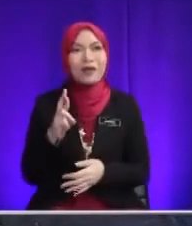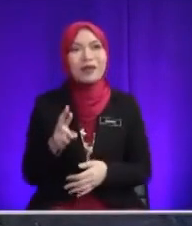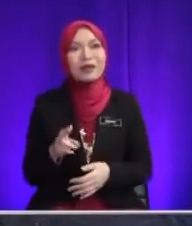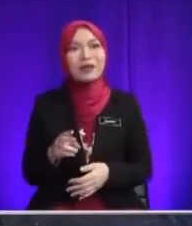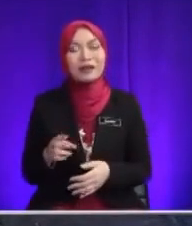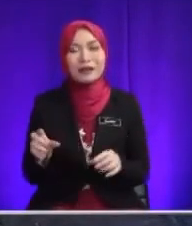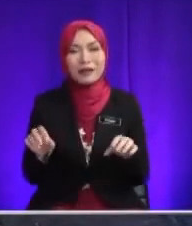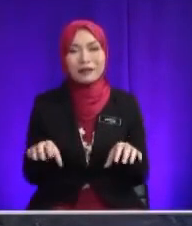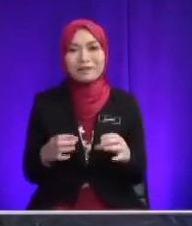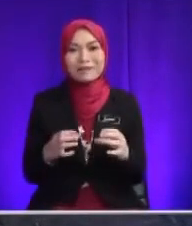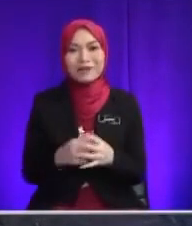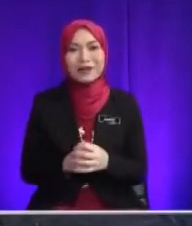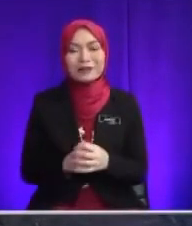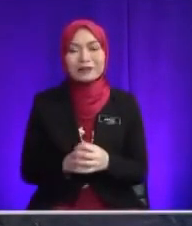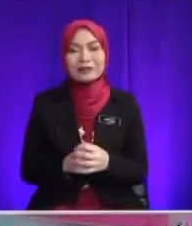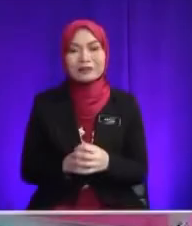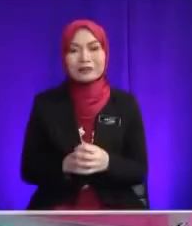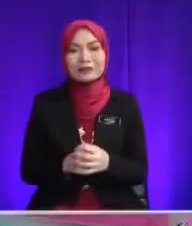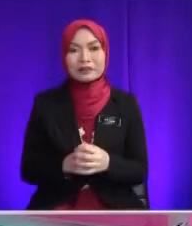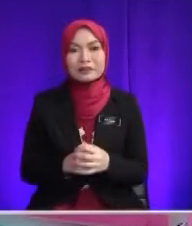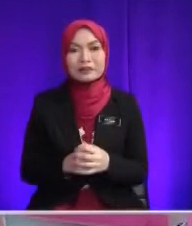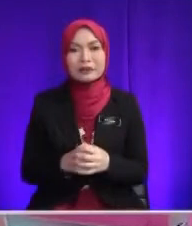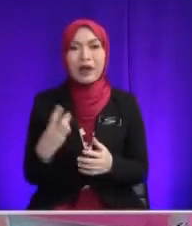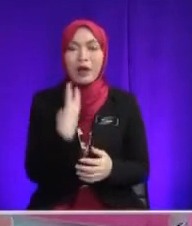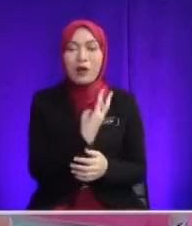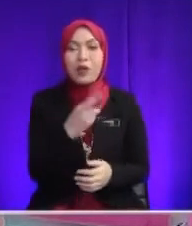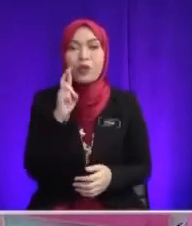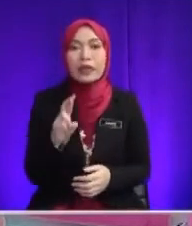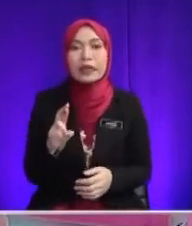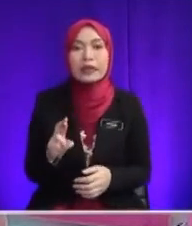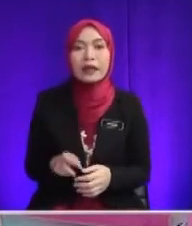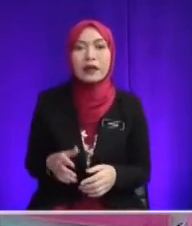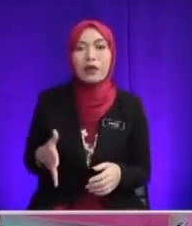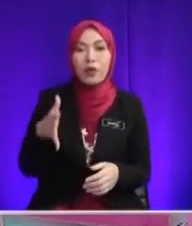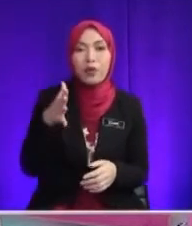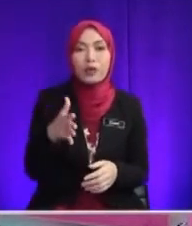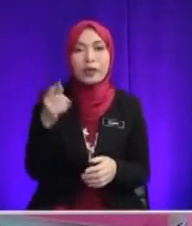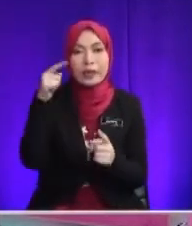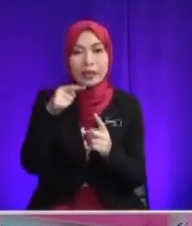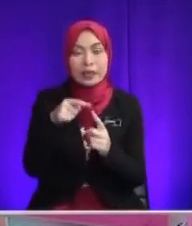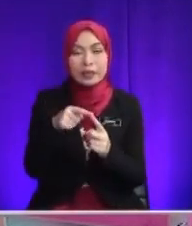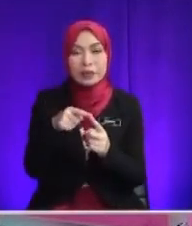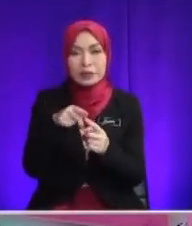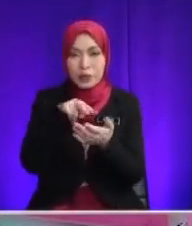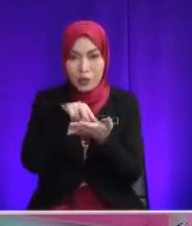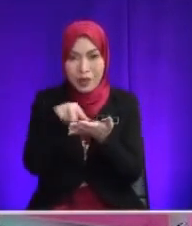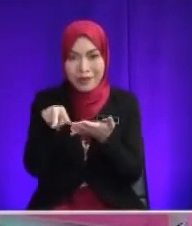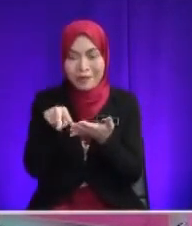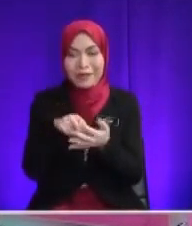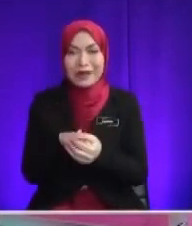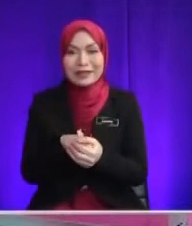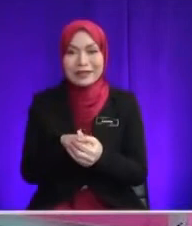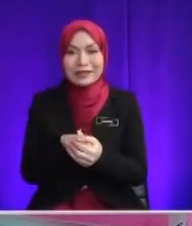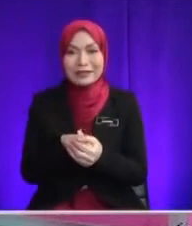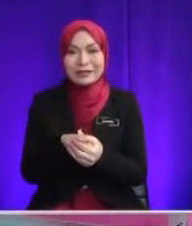Ta-da! Okay. Okay, so for this word game, we are going to revise the vocabularies learned throughout the lesson. So for this activity, the